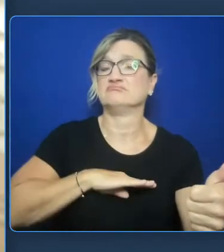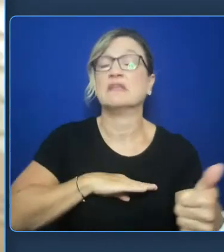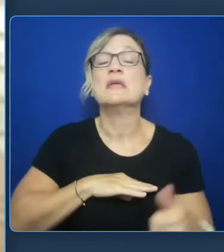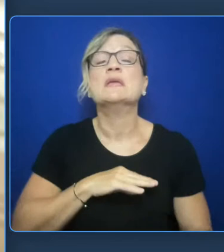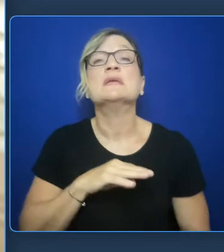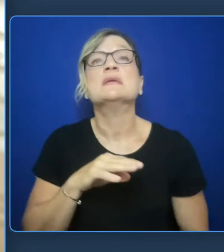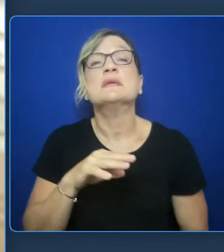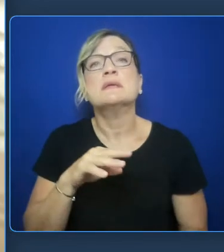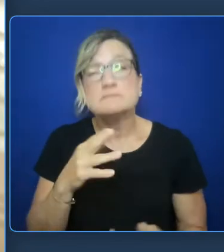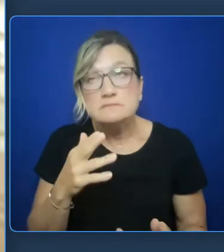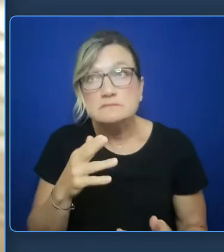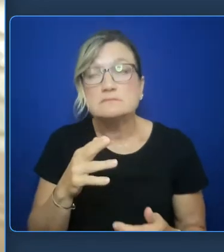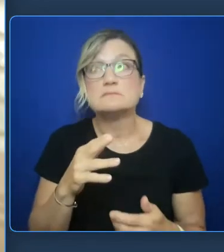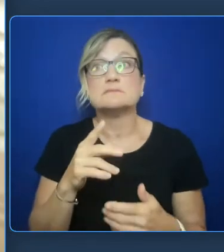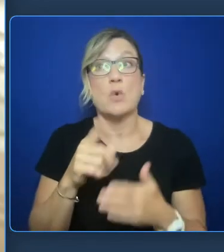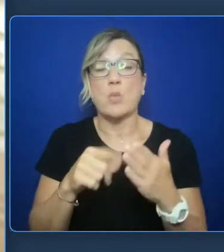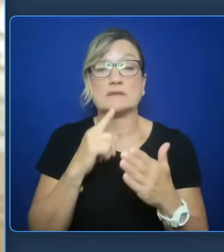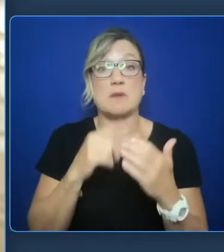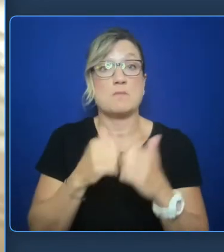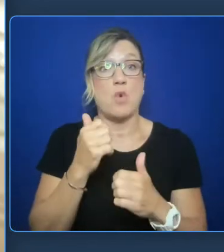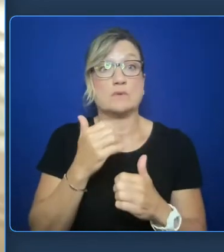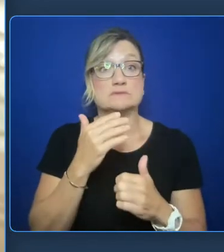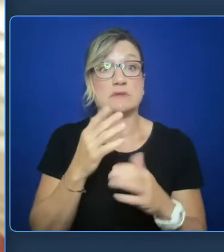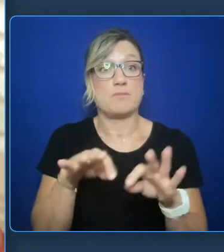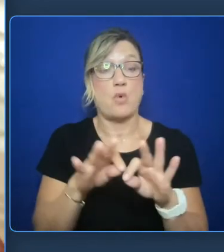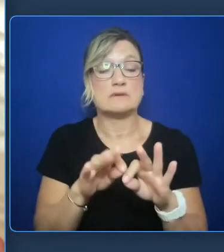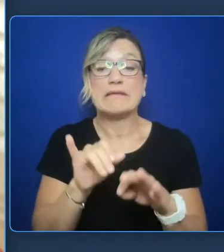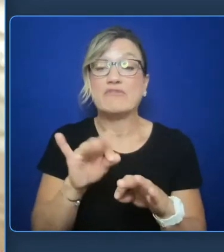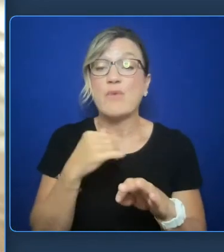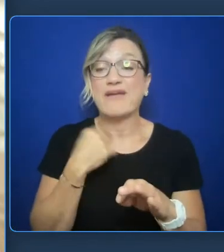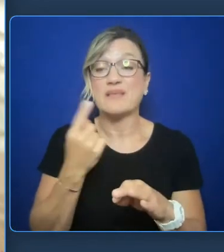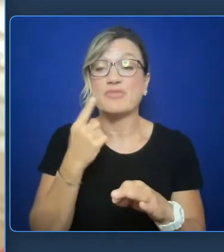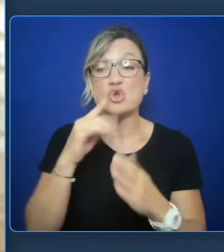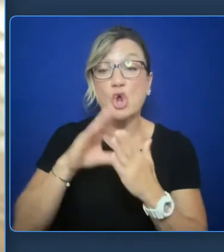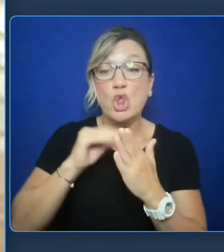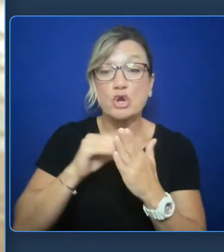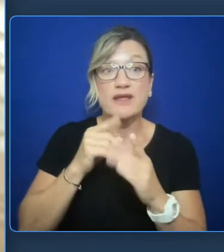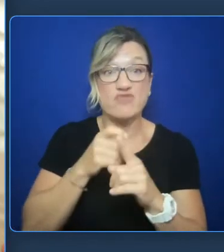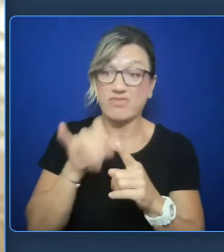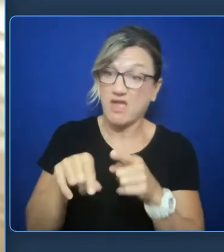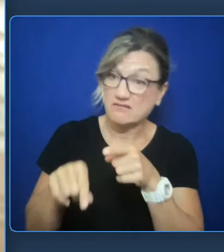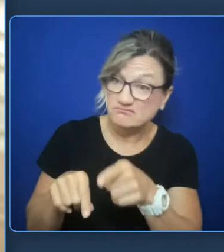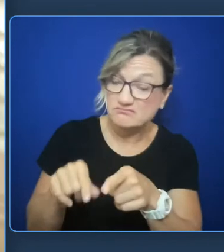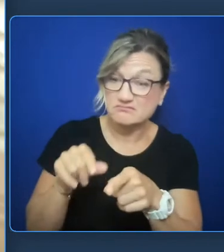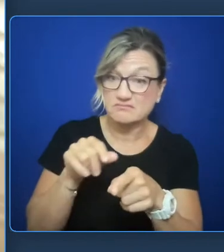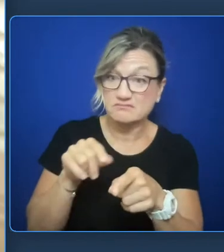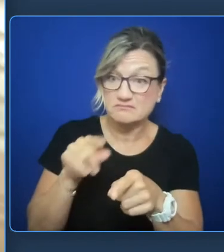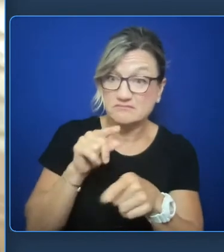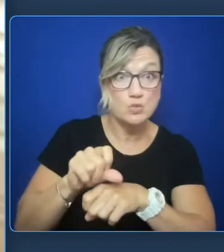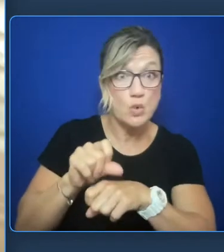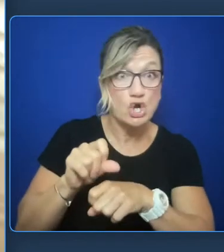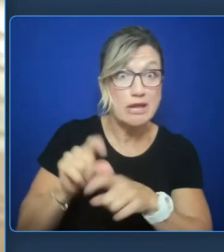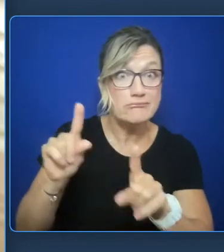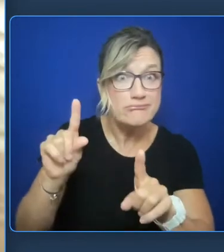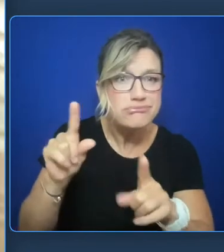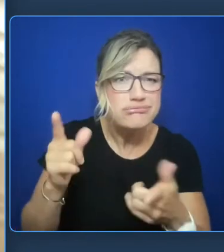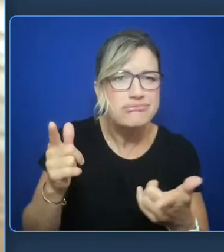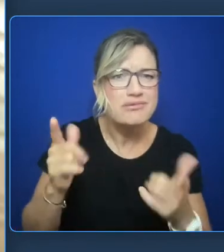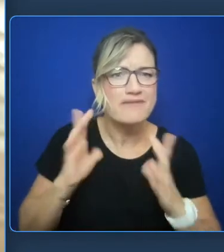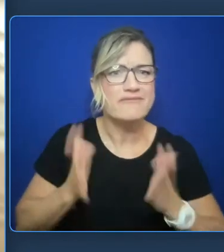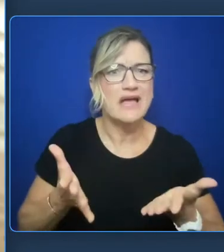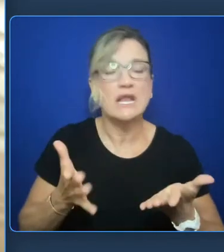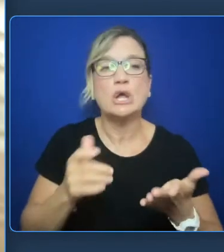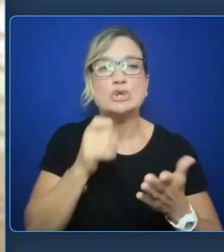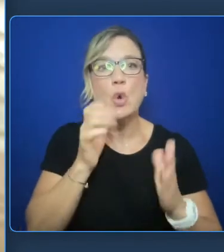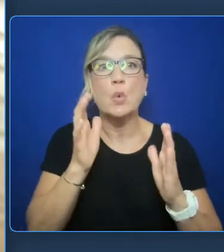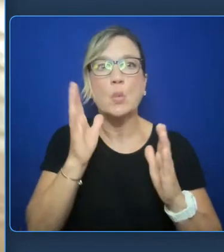would say is that it's, what's most important if you have something that you're learning from and it's working, I wouldn't worry about one being better than the other